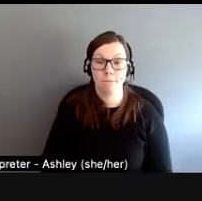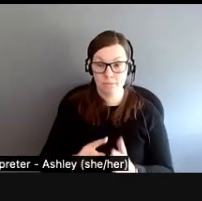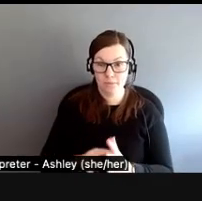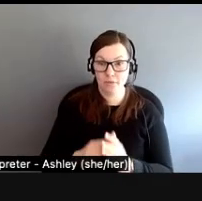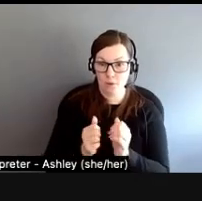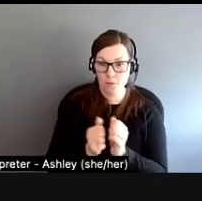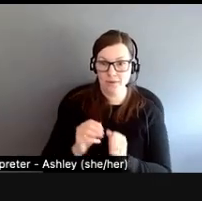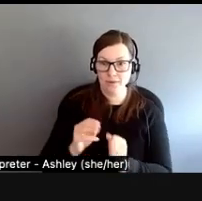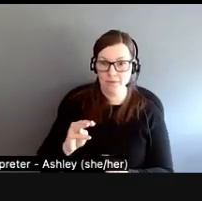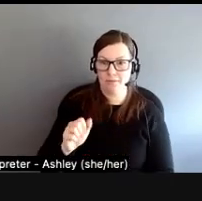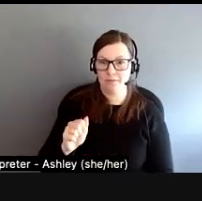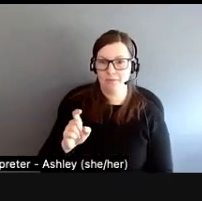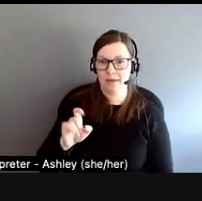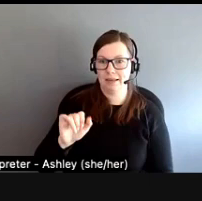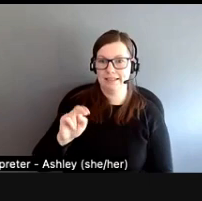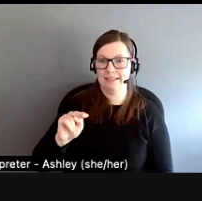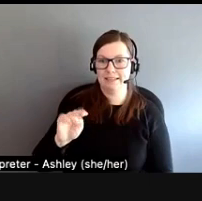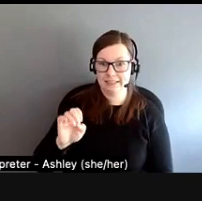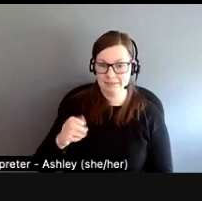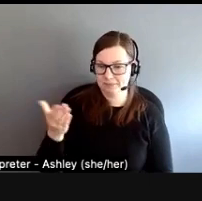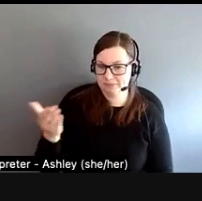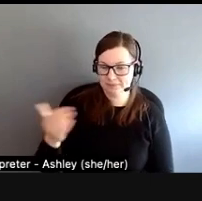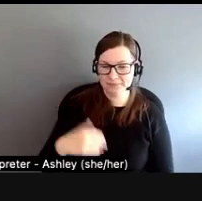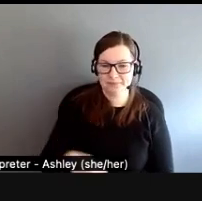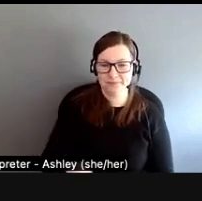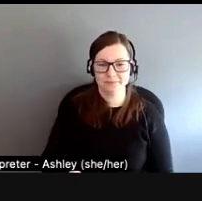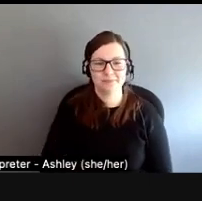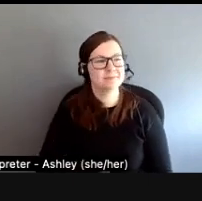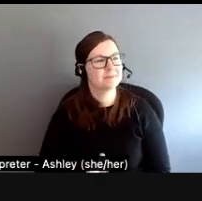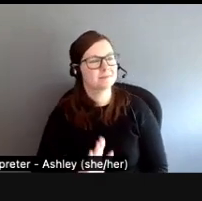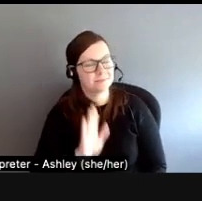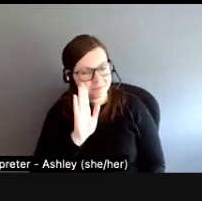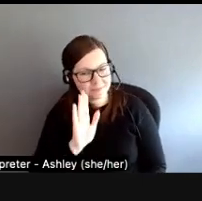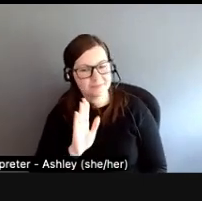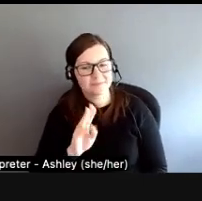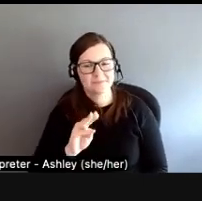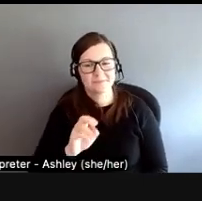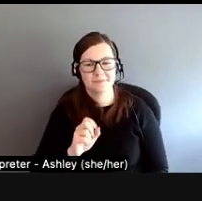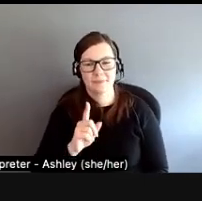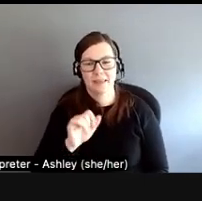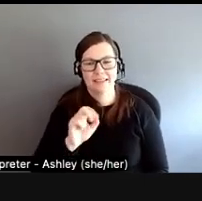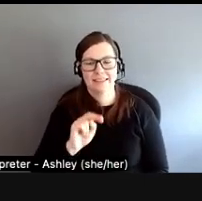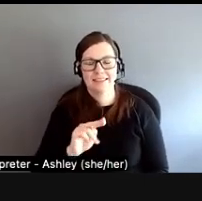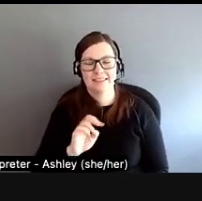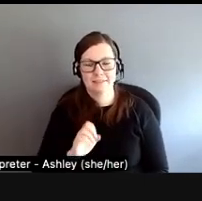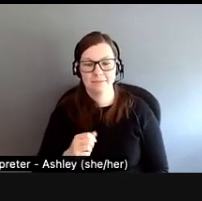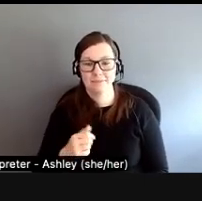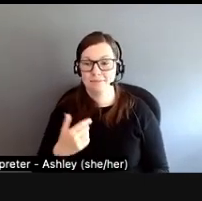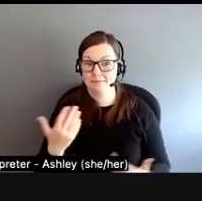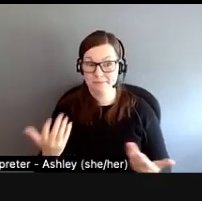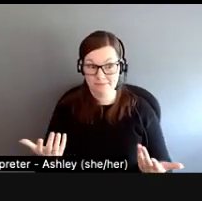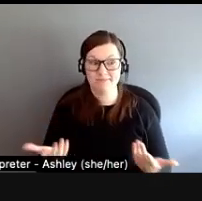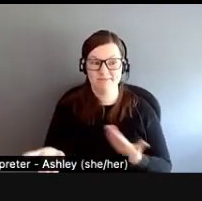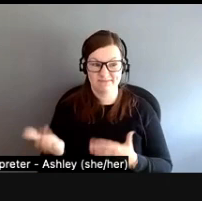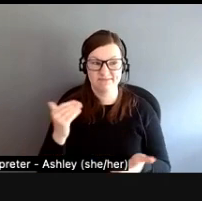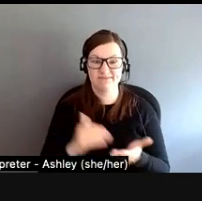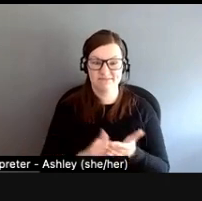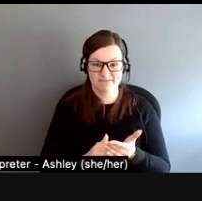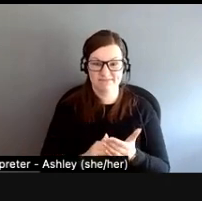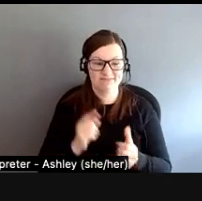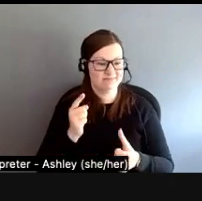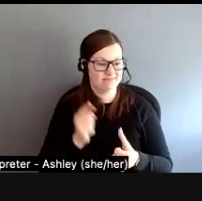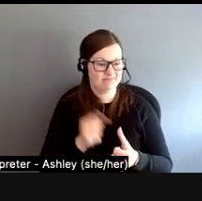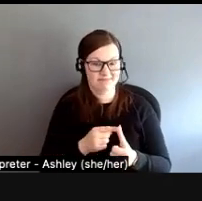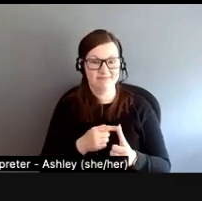Okay. So again, I started off with fear and I'm ending with